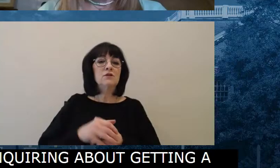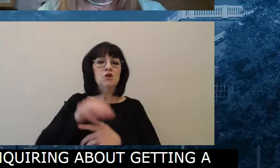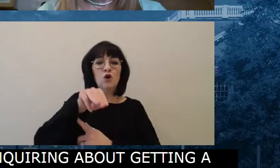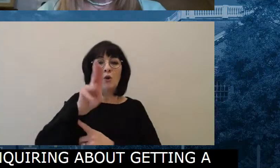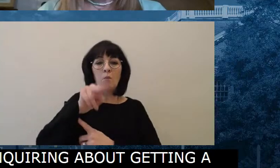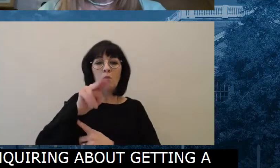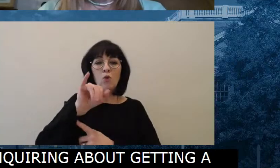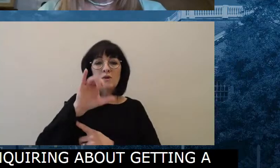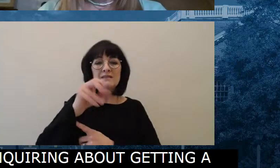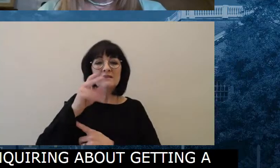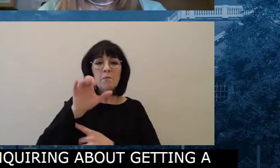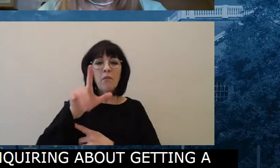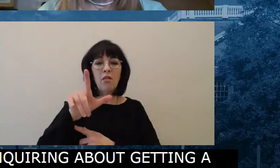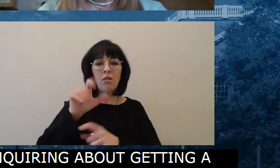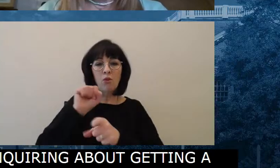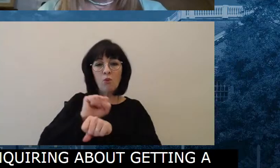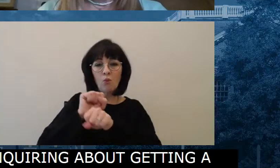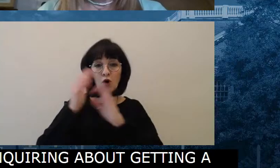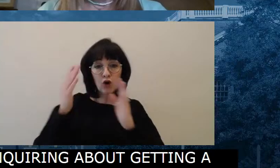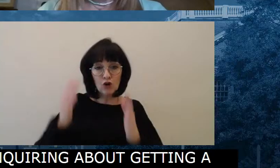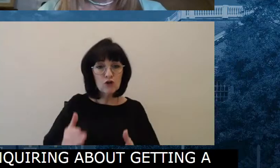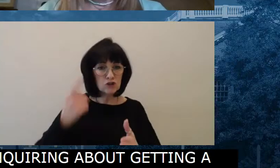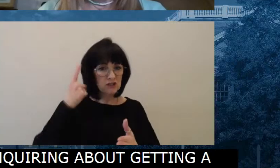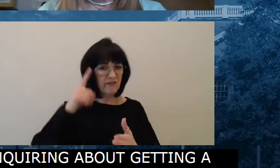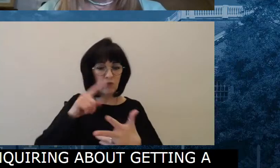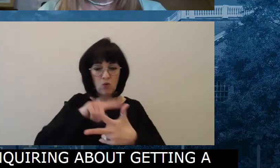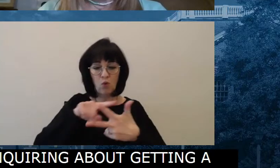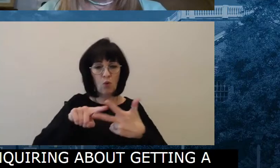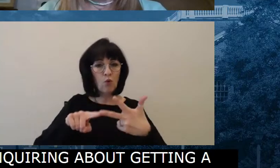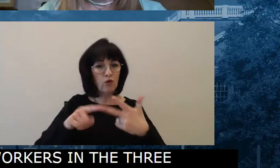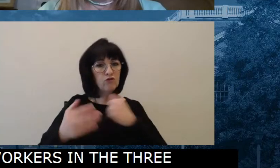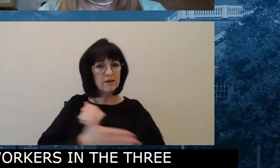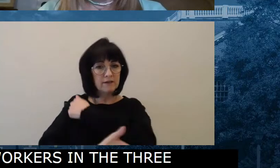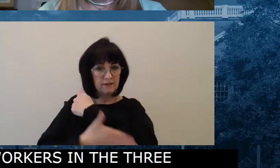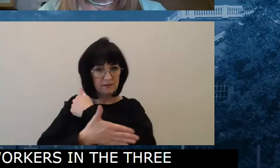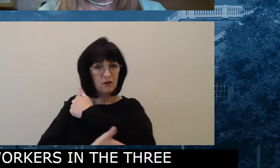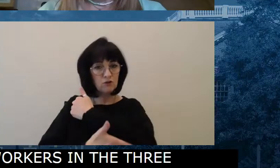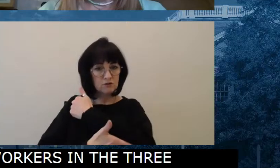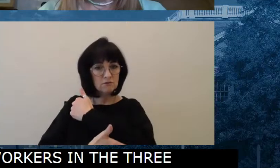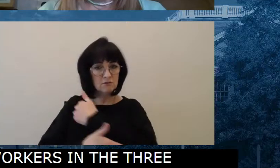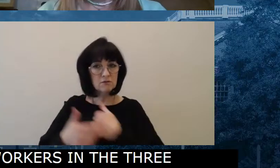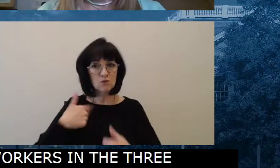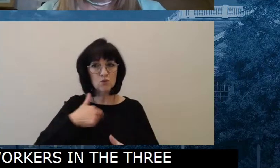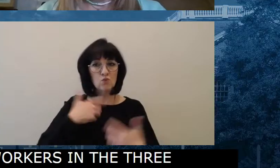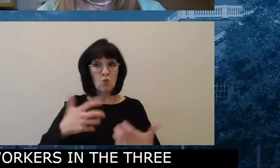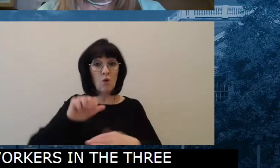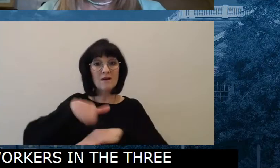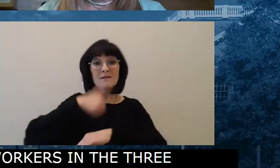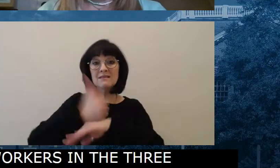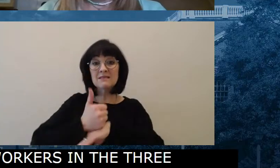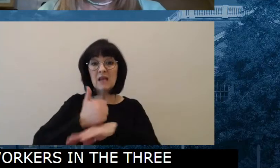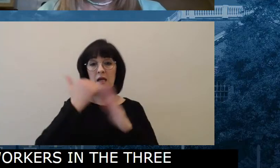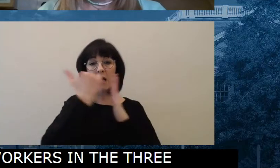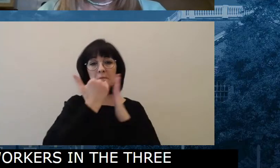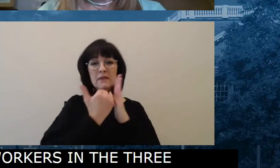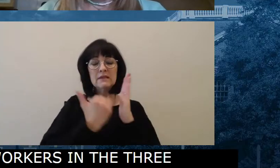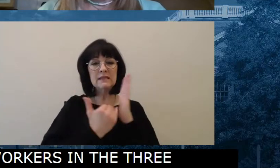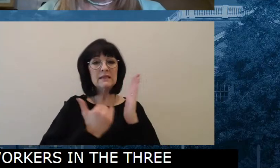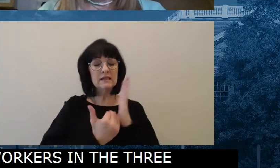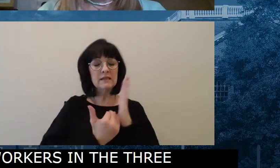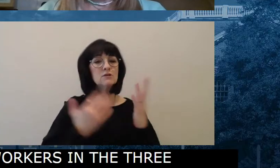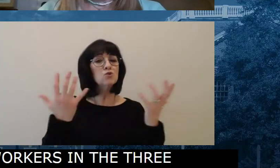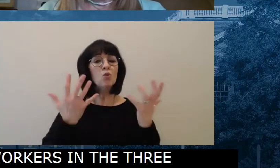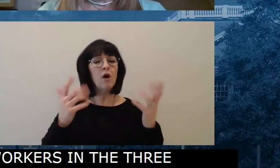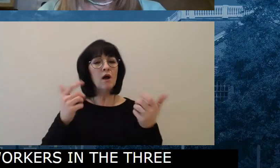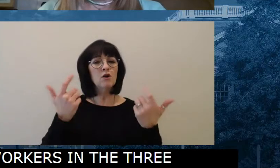then we will also be getting them to put together lists to feed the larger clinics that AJ